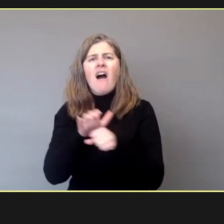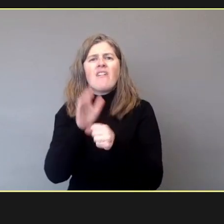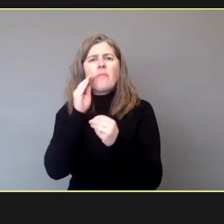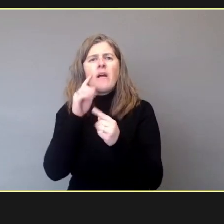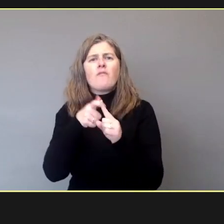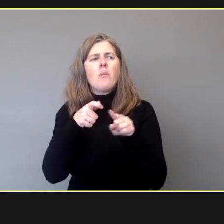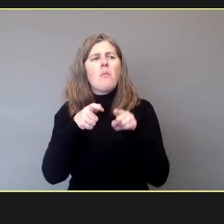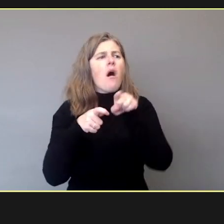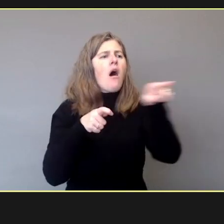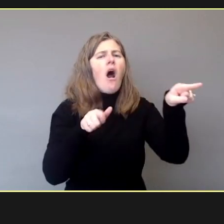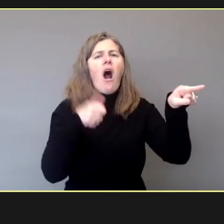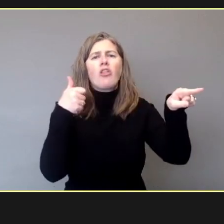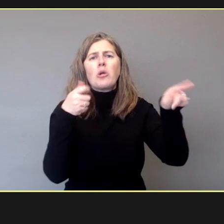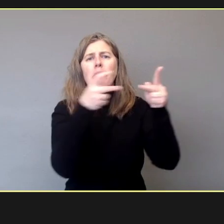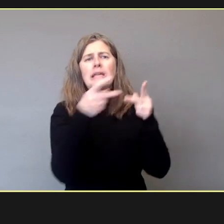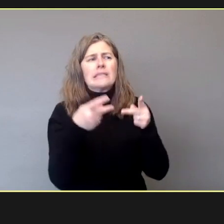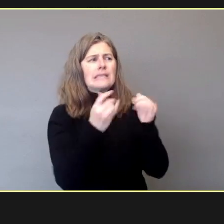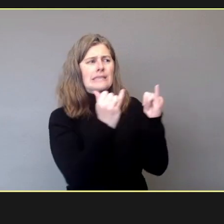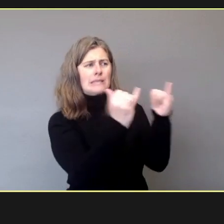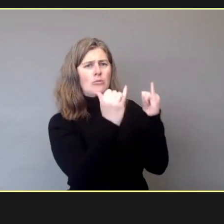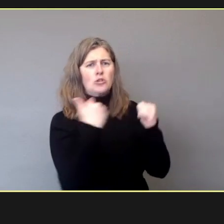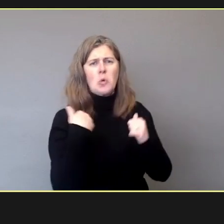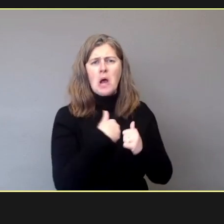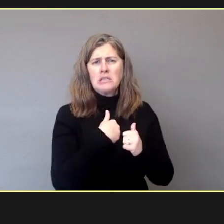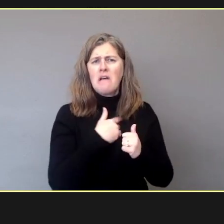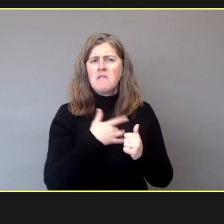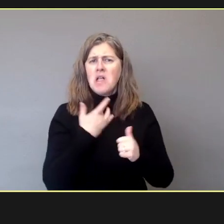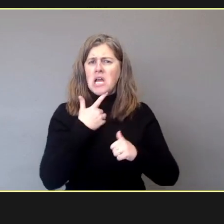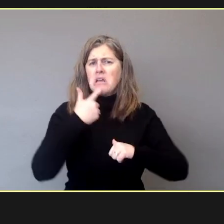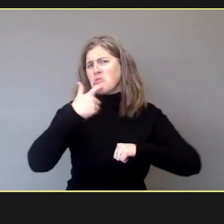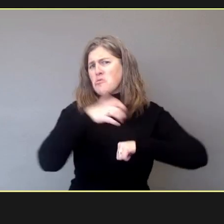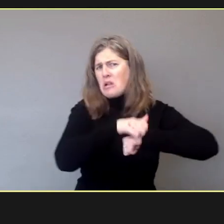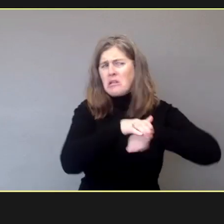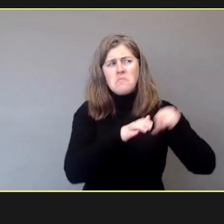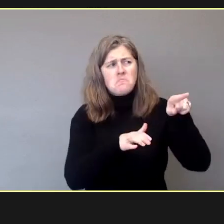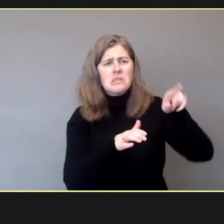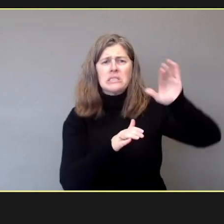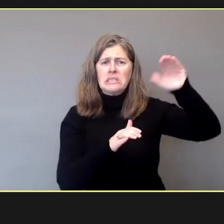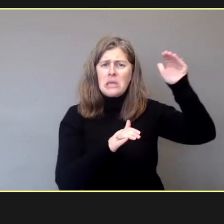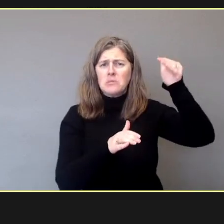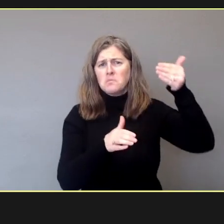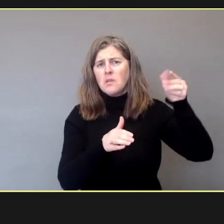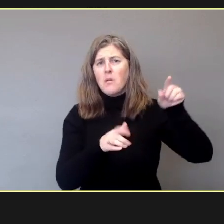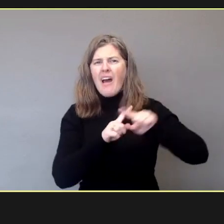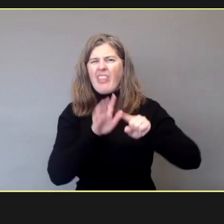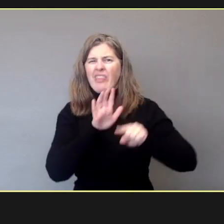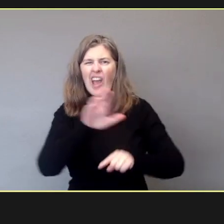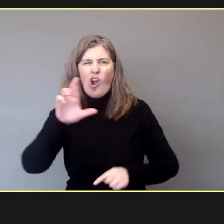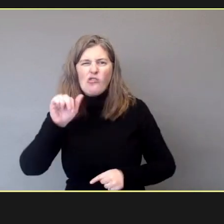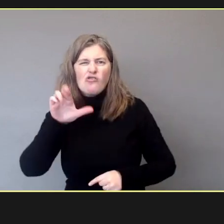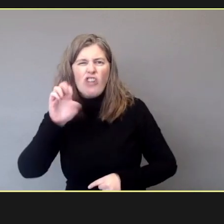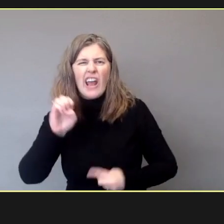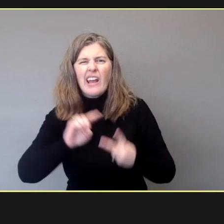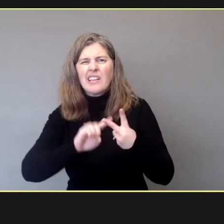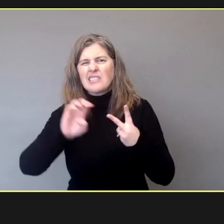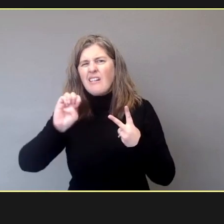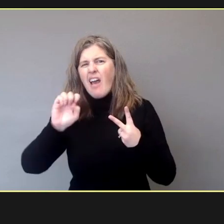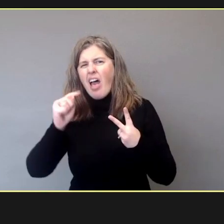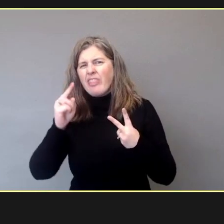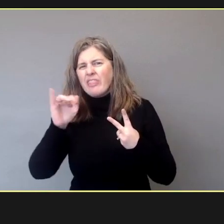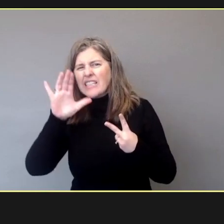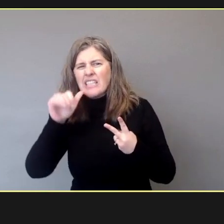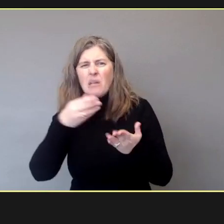think England works pretty well, but obviously we have different race, ethnicity balance in our